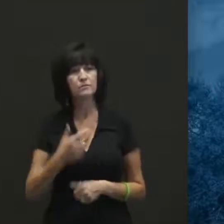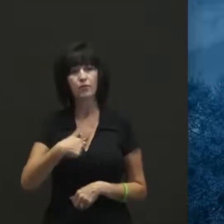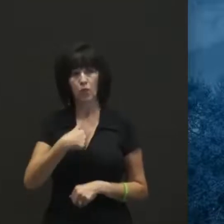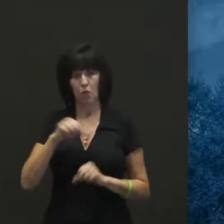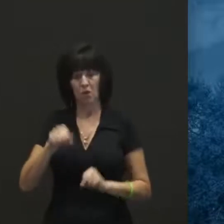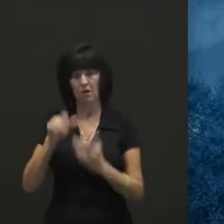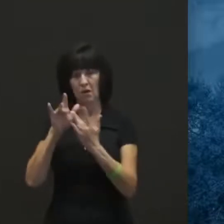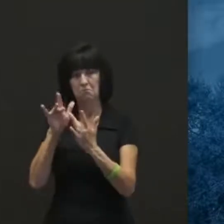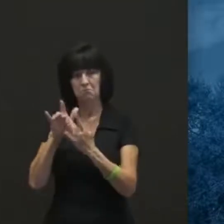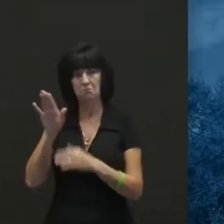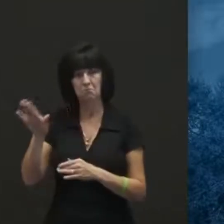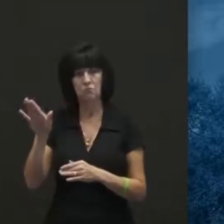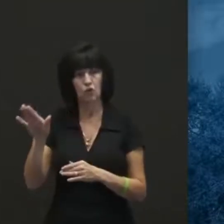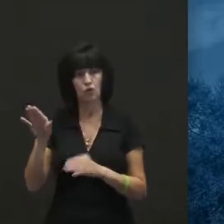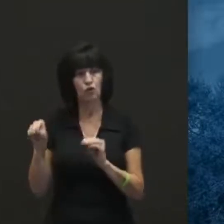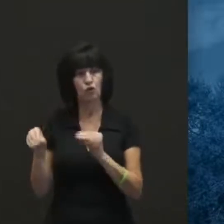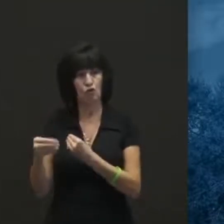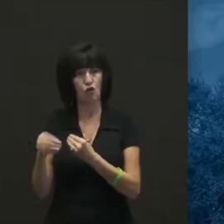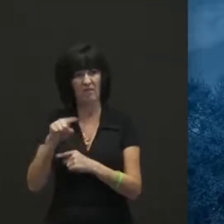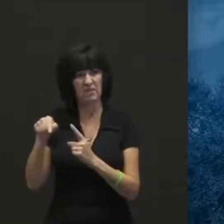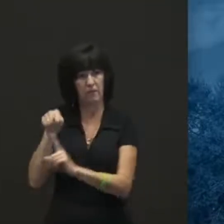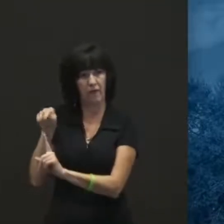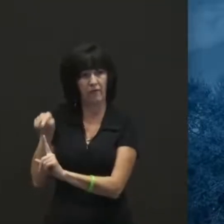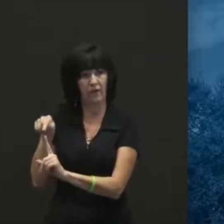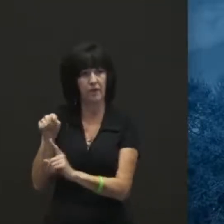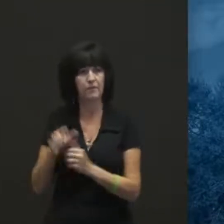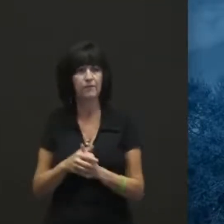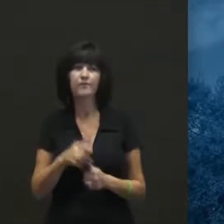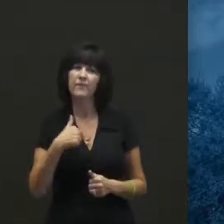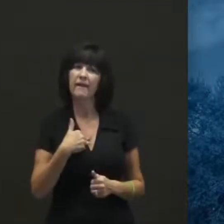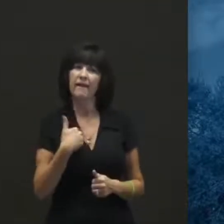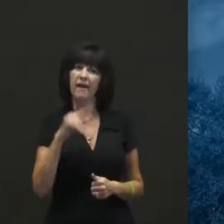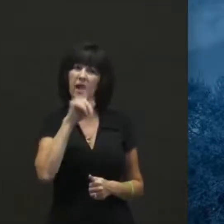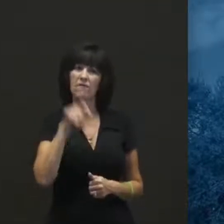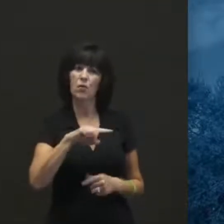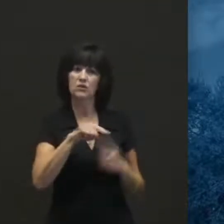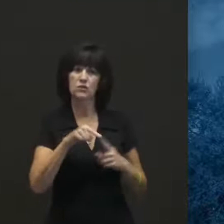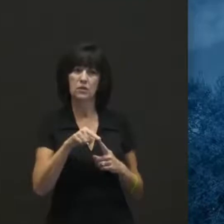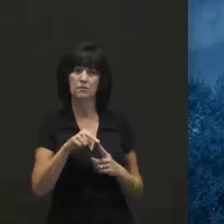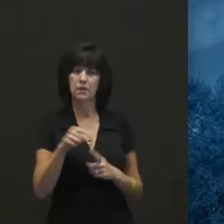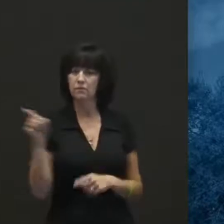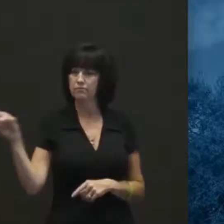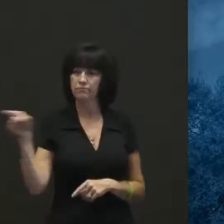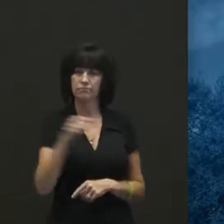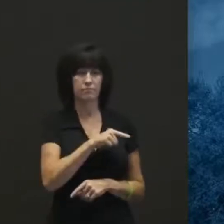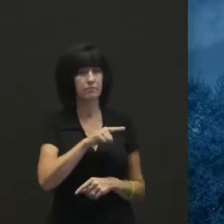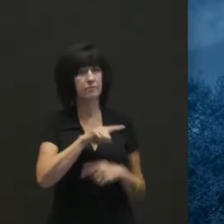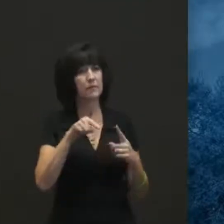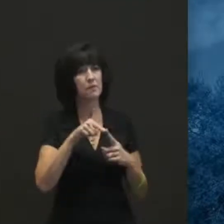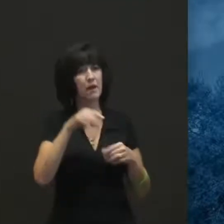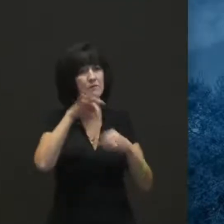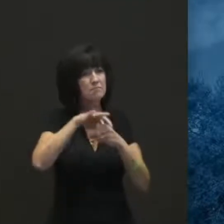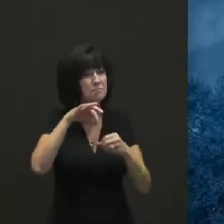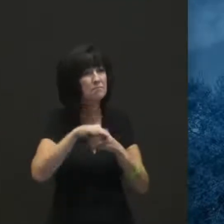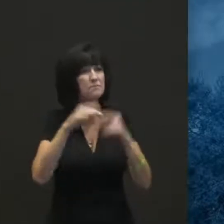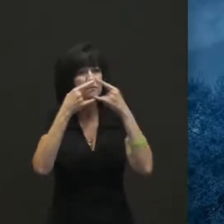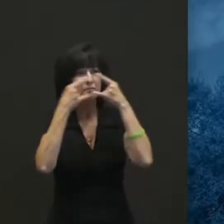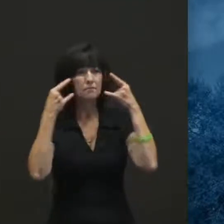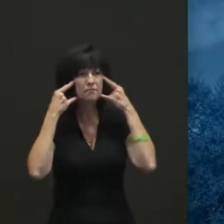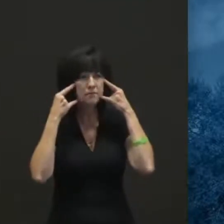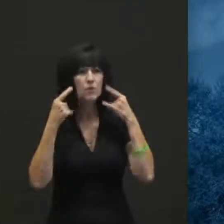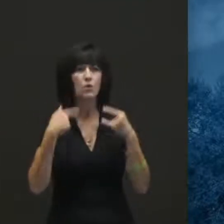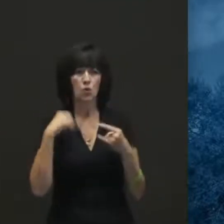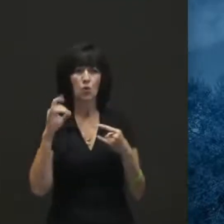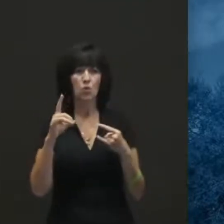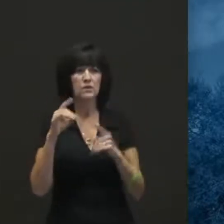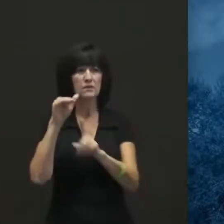it. I wanted to actually have a question for all three of you about the election and mask wearing at the polls. We spoke to an election official